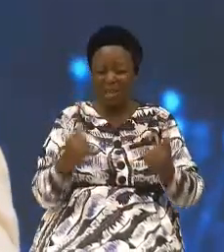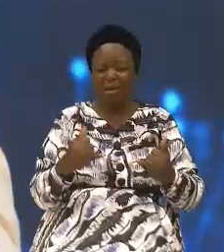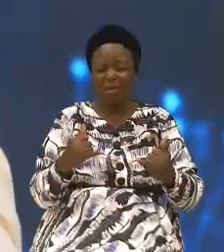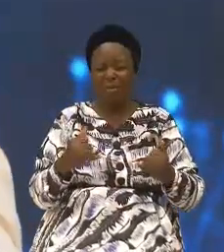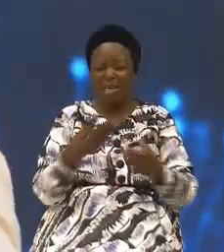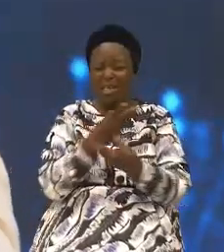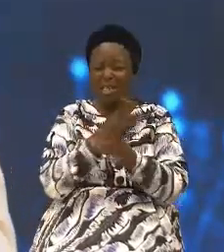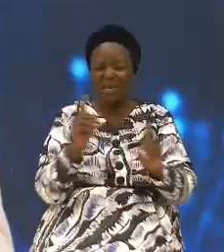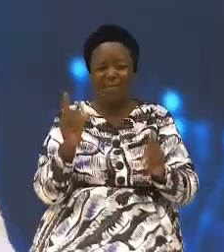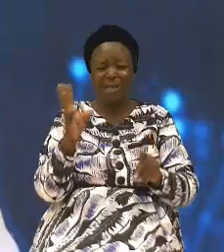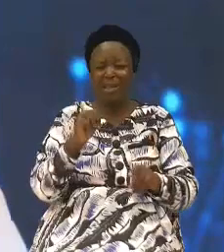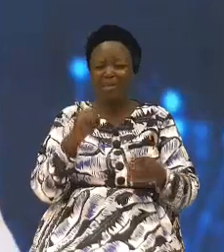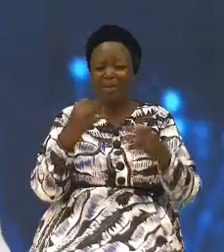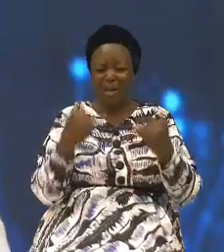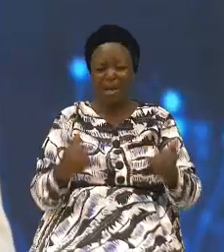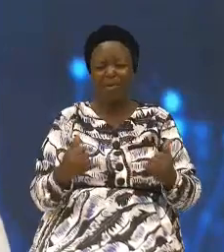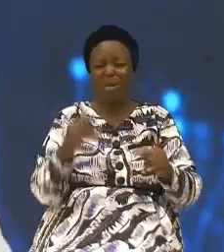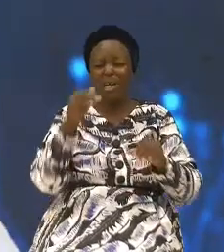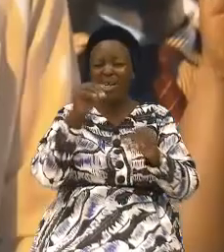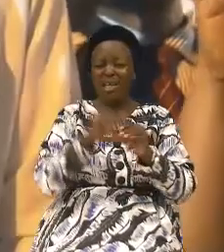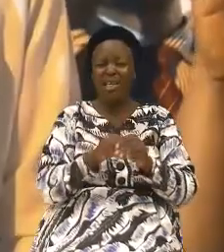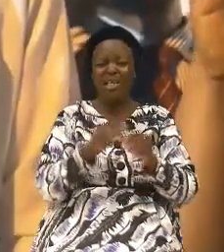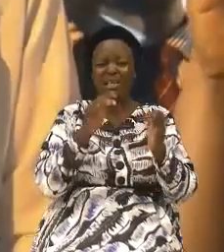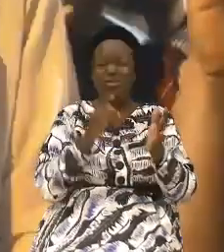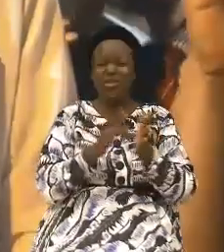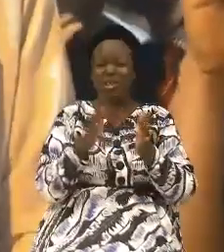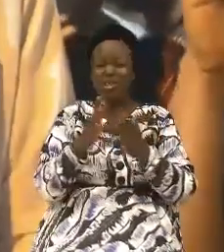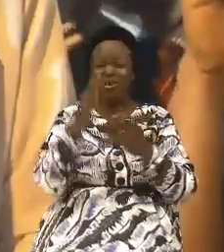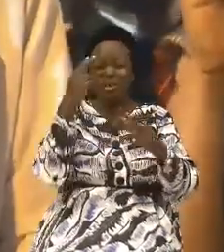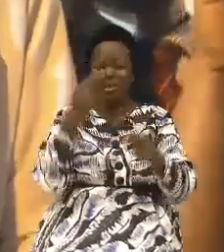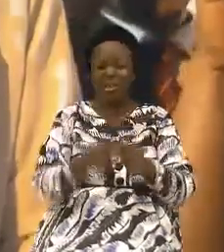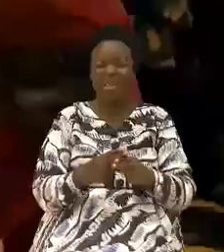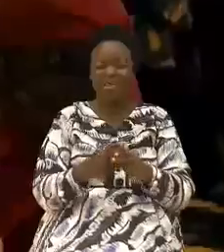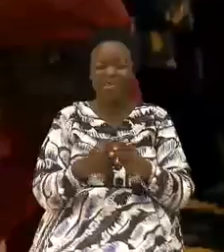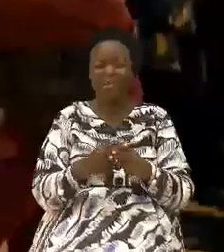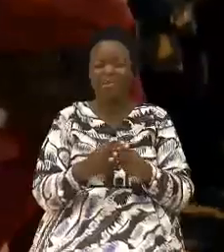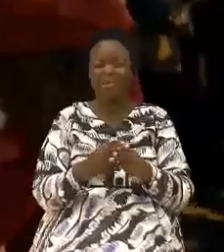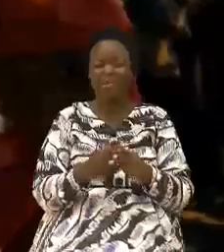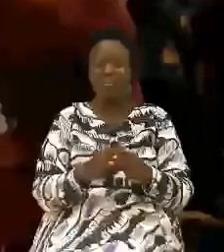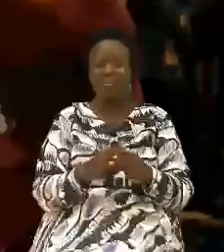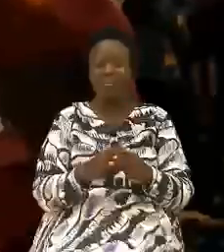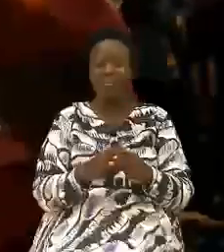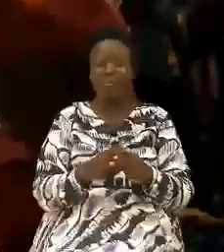deliver them now in Jesus' name.